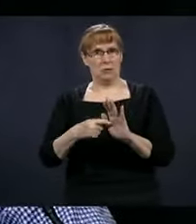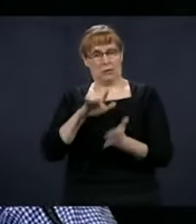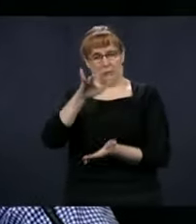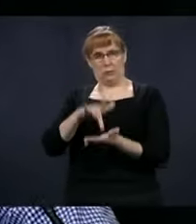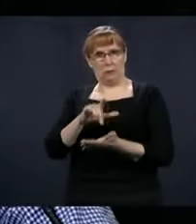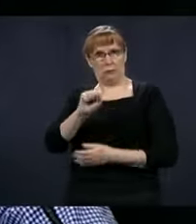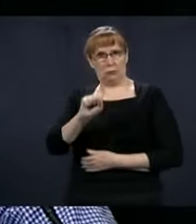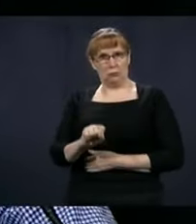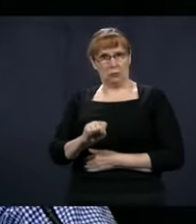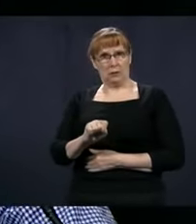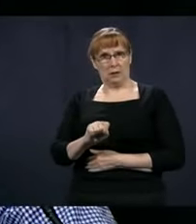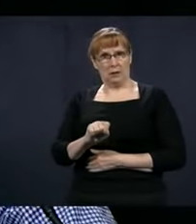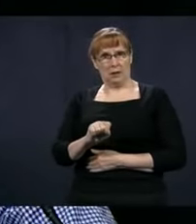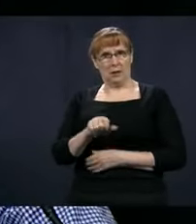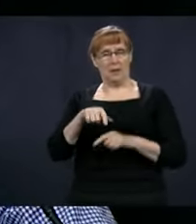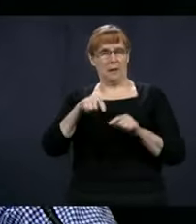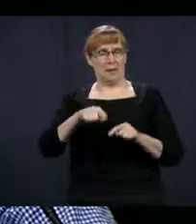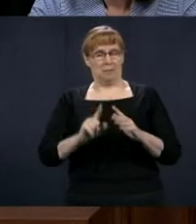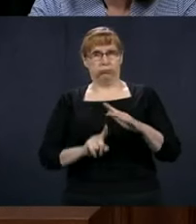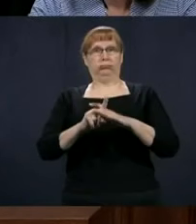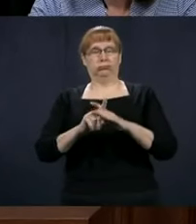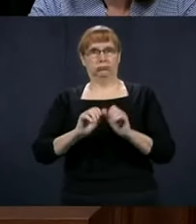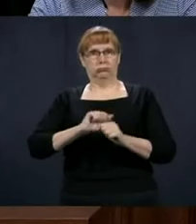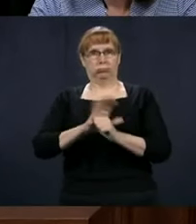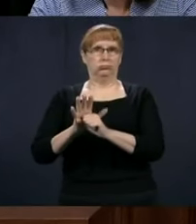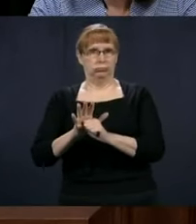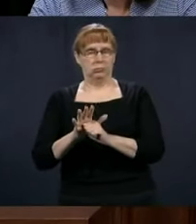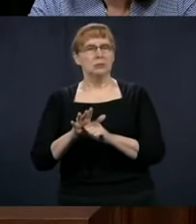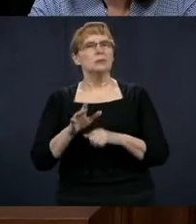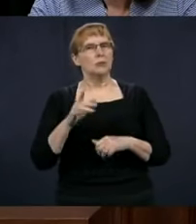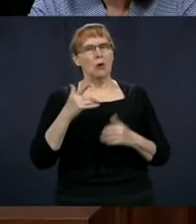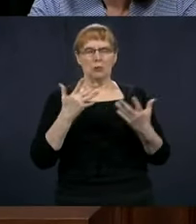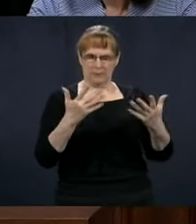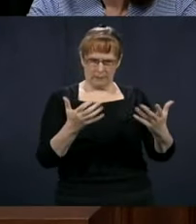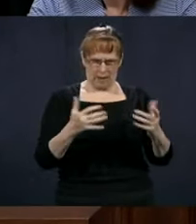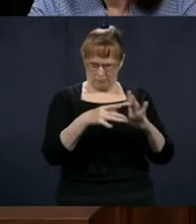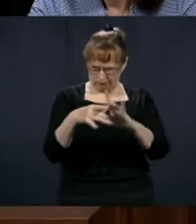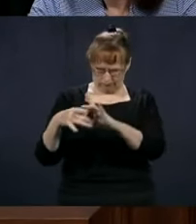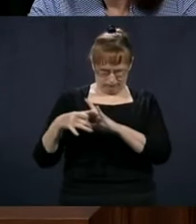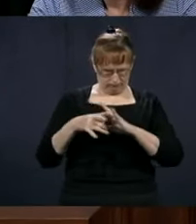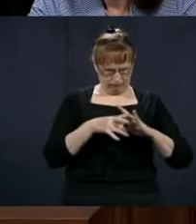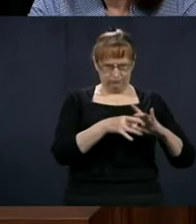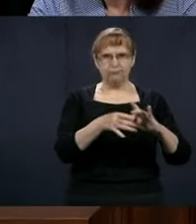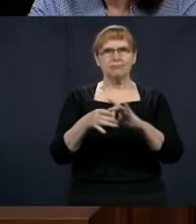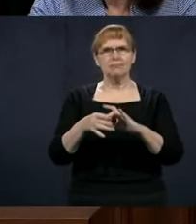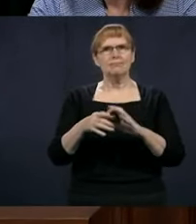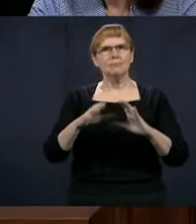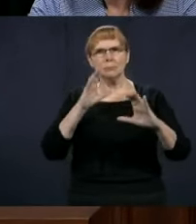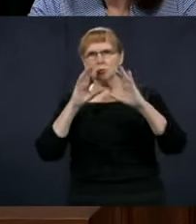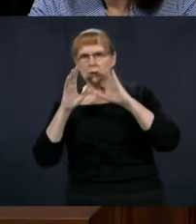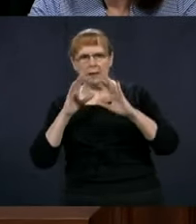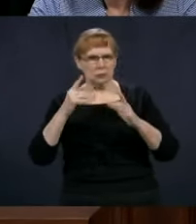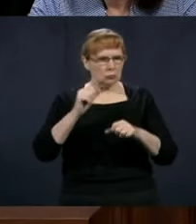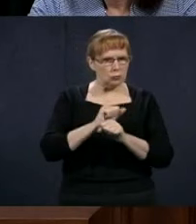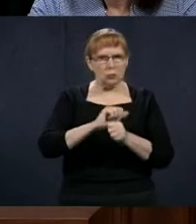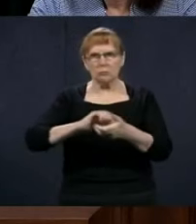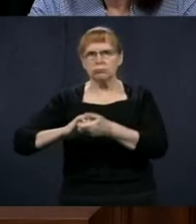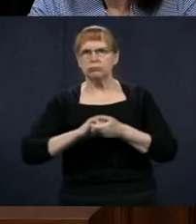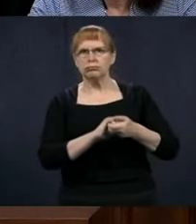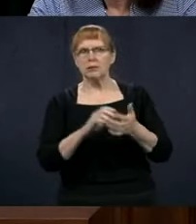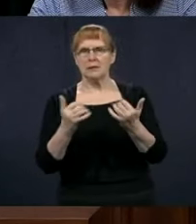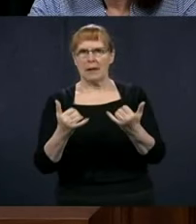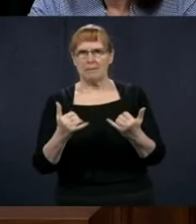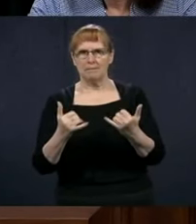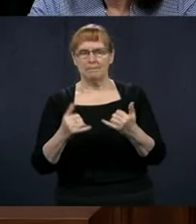some adjustments. And second question for Dr. Arruda about deconfinement.